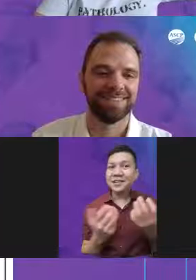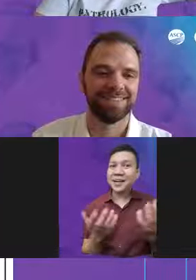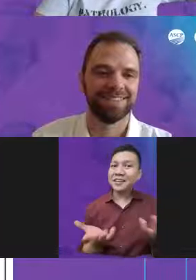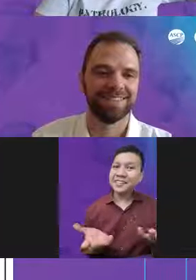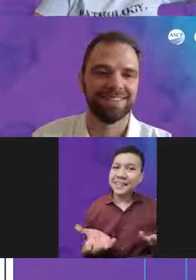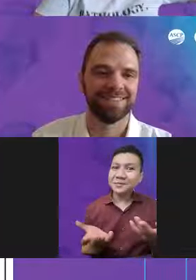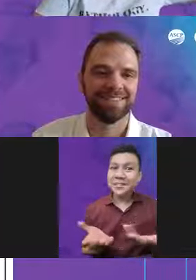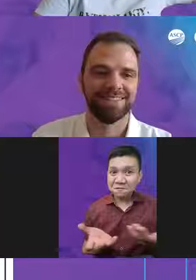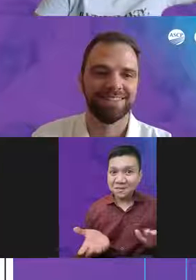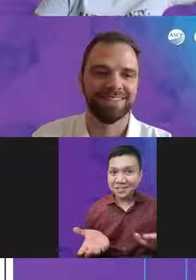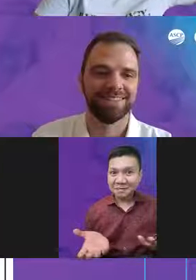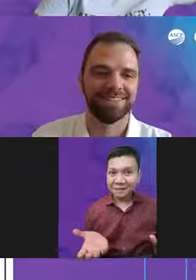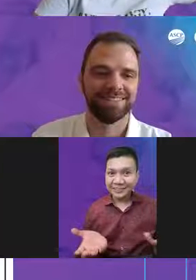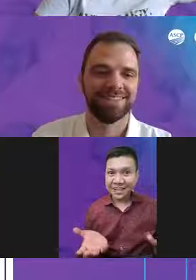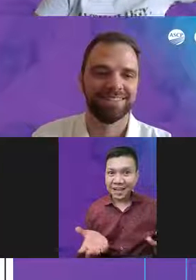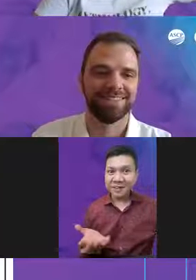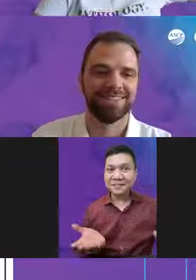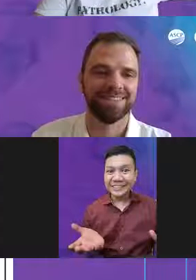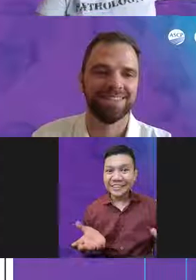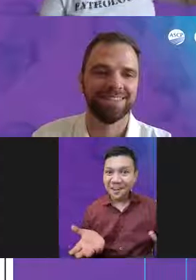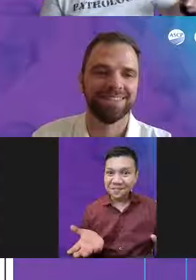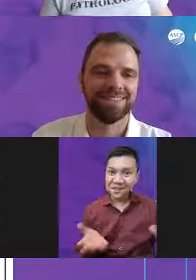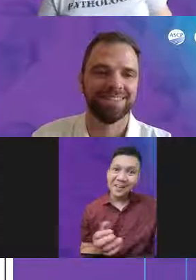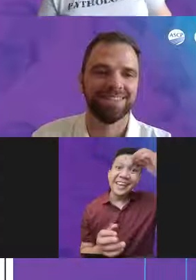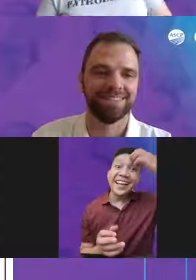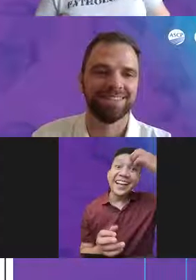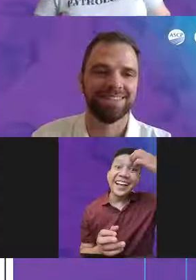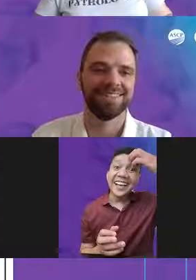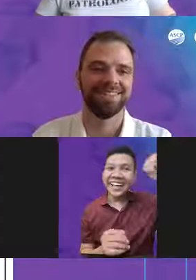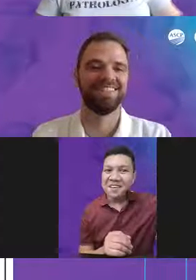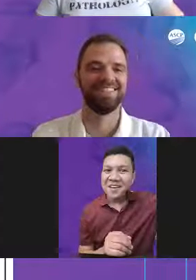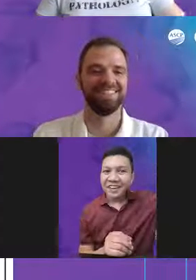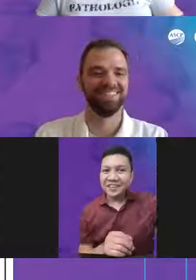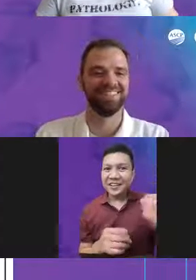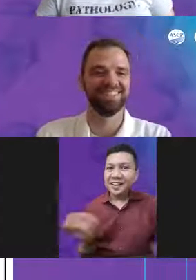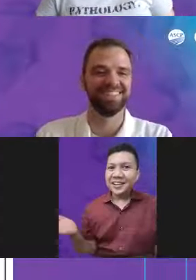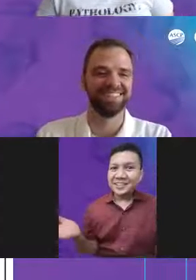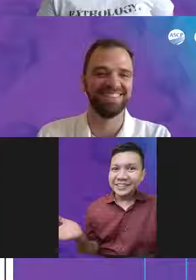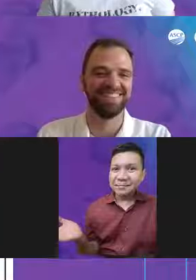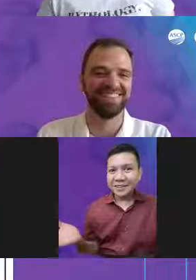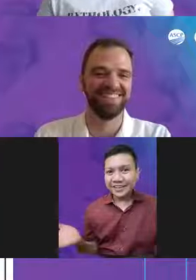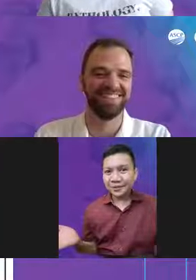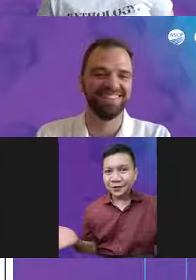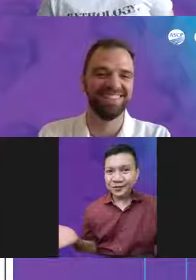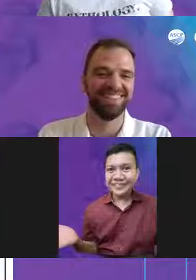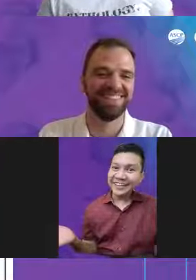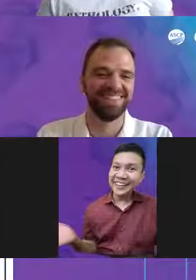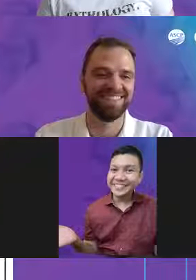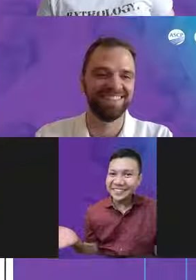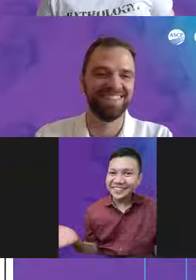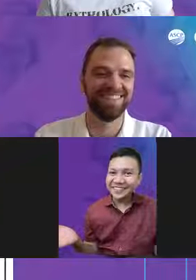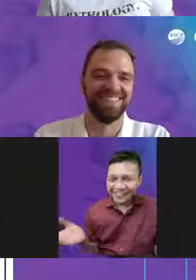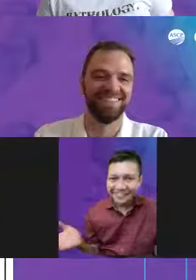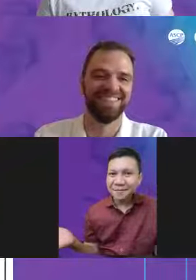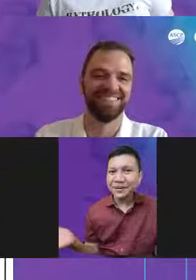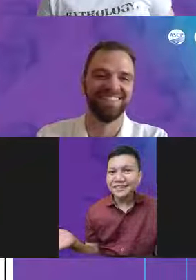there. I say this because I work in a reference lab and I've seen a lot of them. You know, like, this blood is cooked.